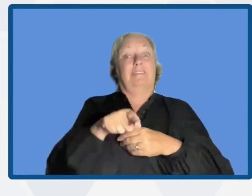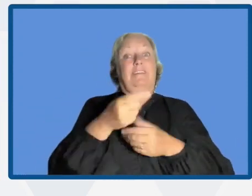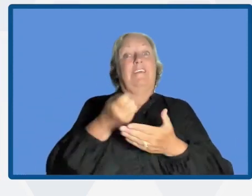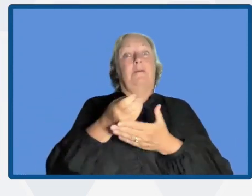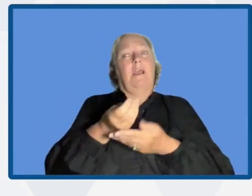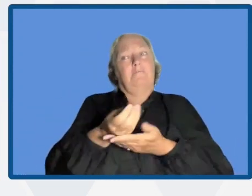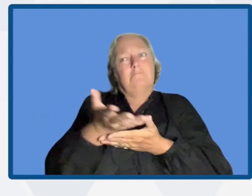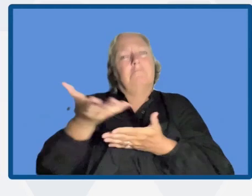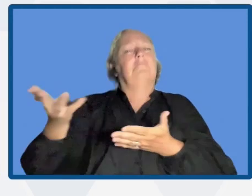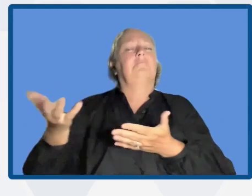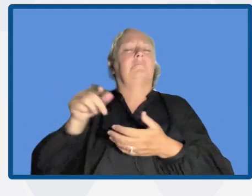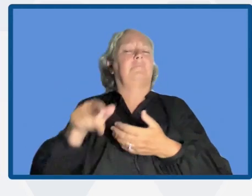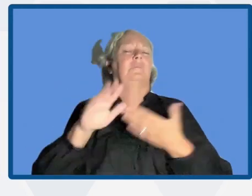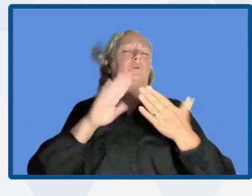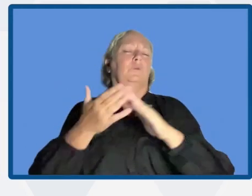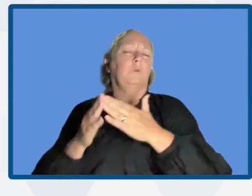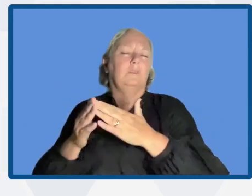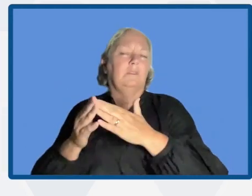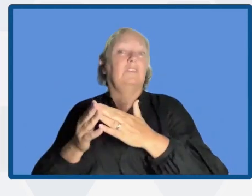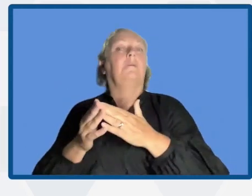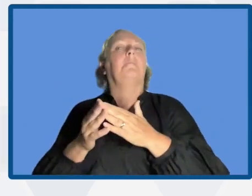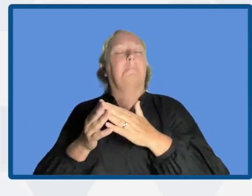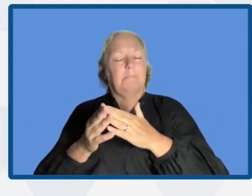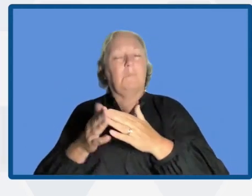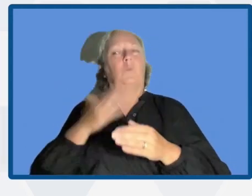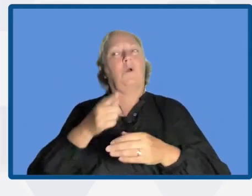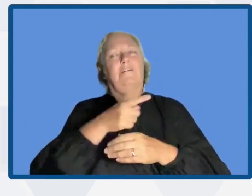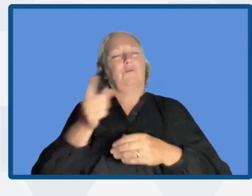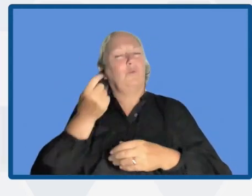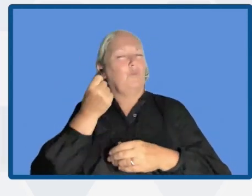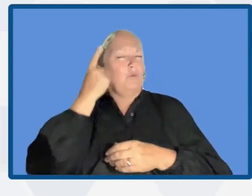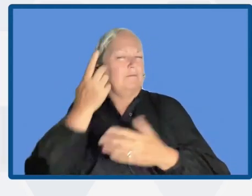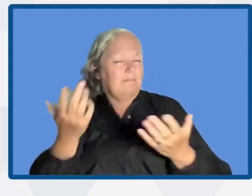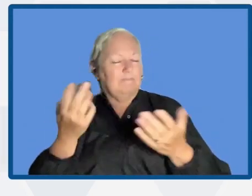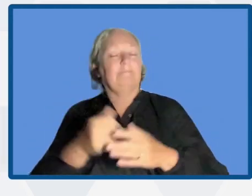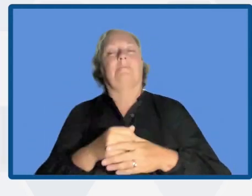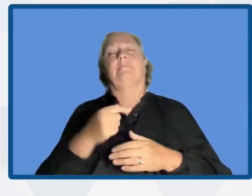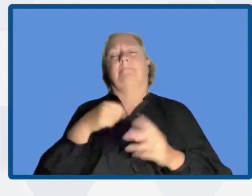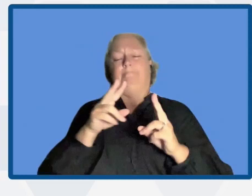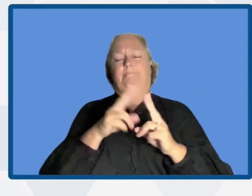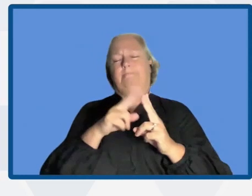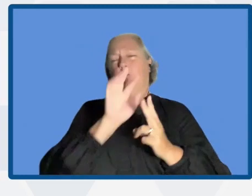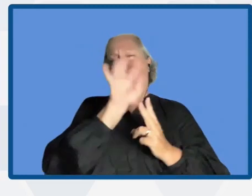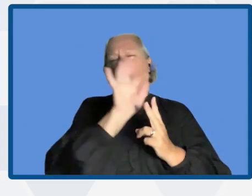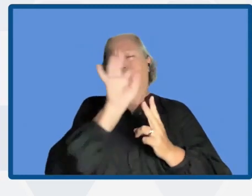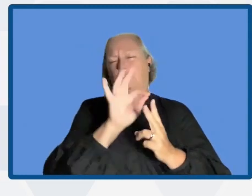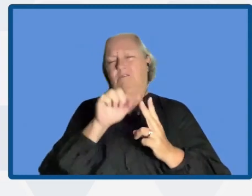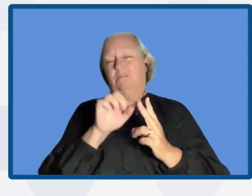is understandable to them. I'm going to tie 2 questions here that are connected to what you